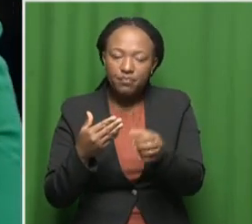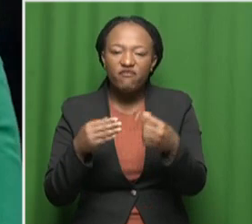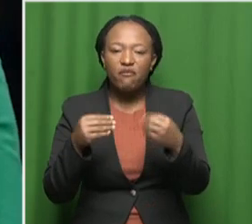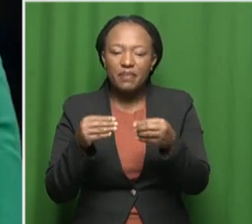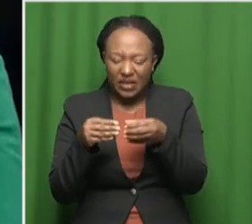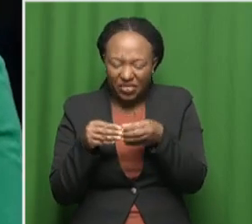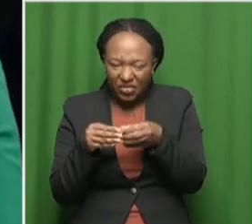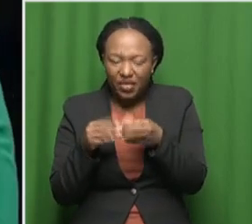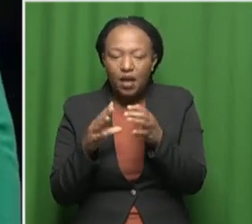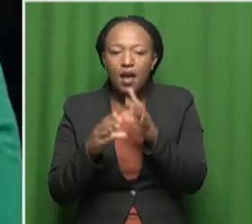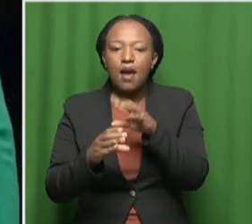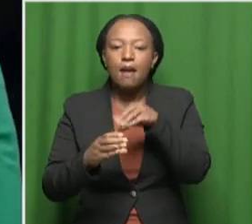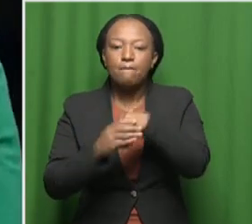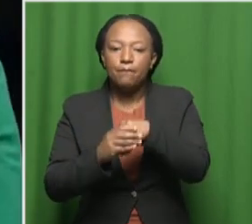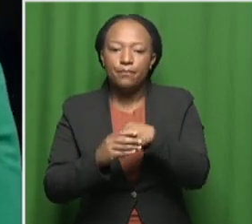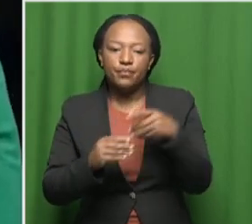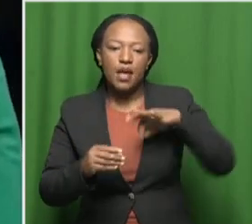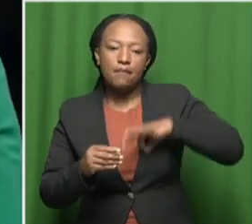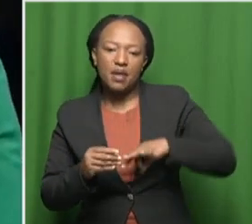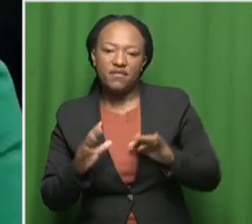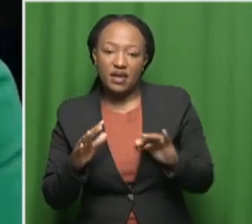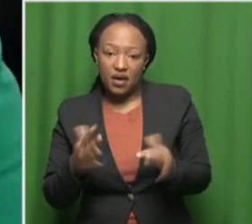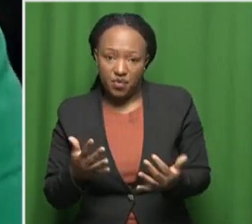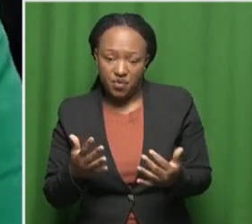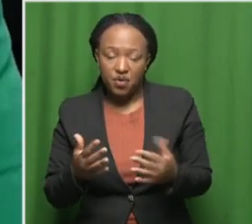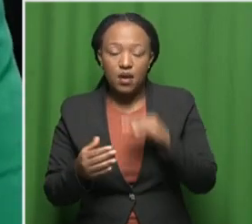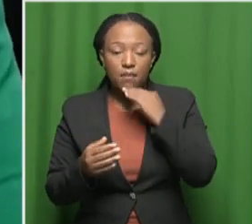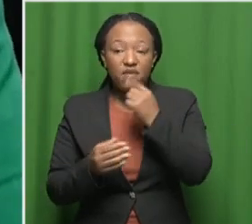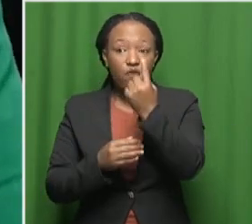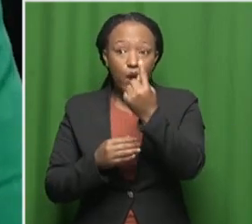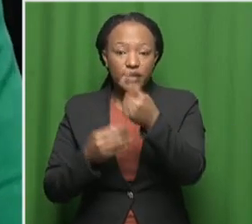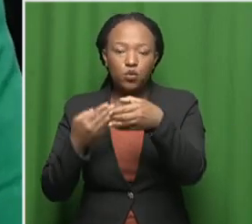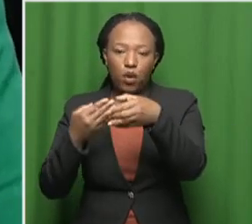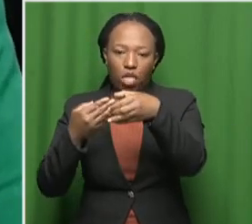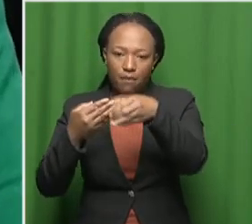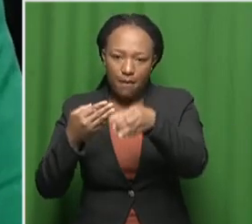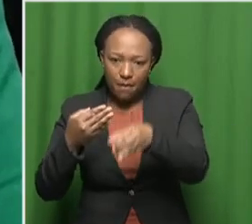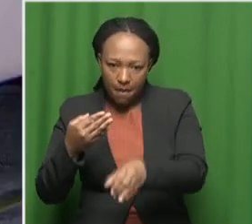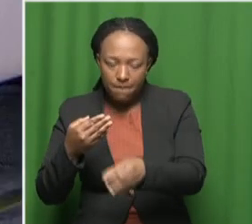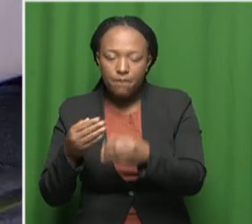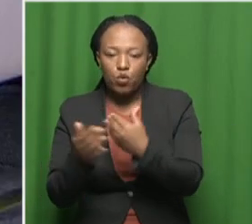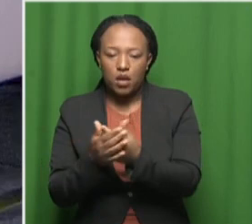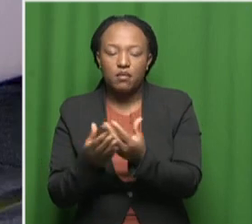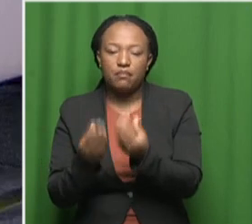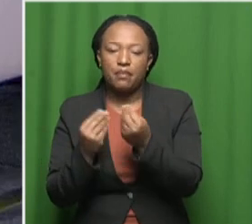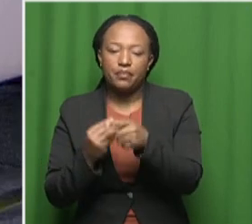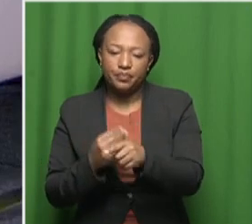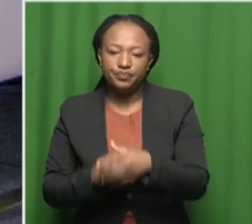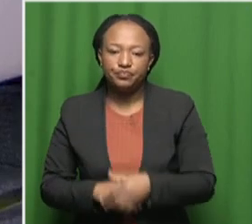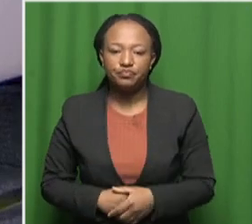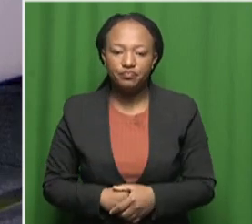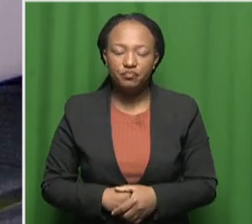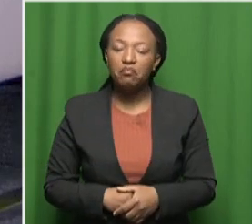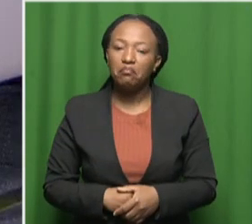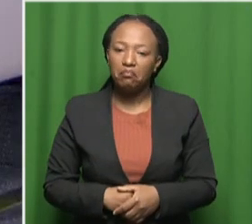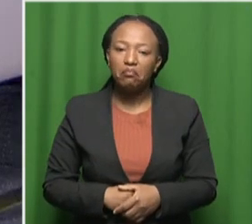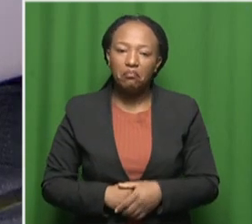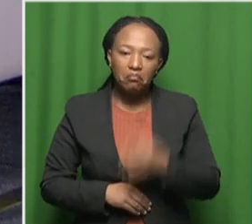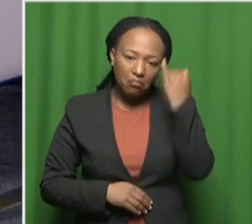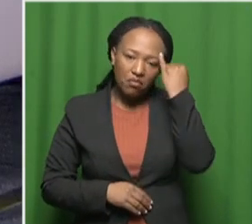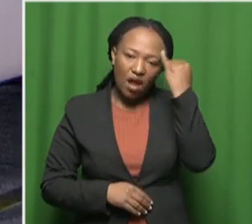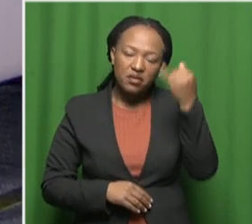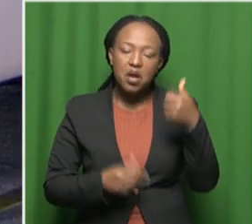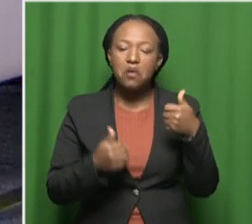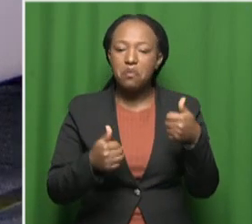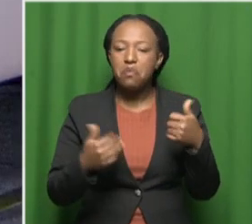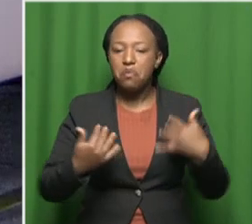a niche in each and every aspect of the segments that we are servicing. It is, of course, a noble idea, and one would imagine